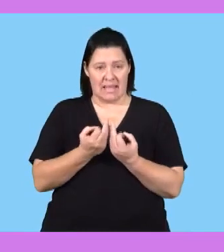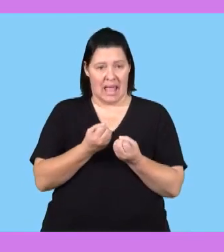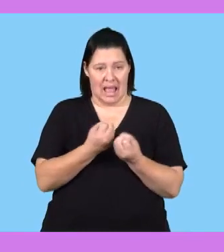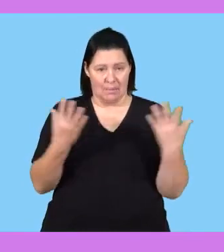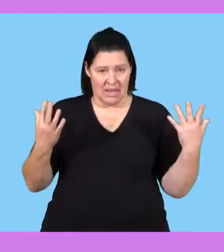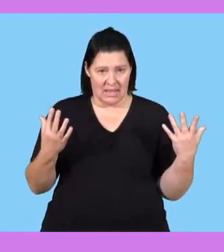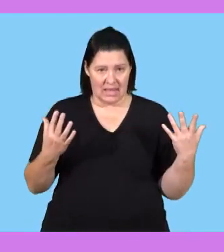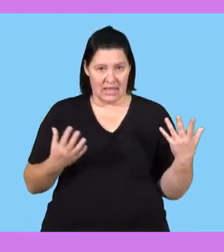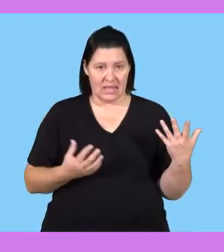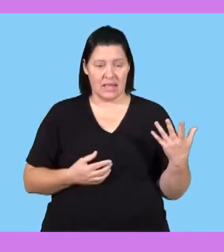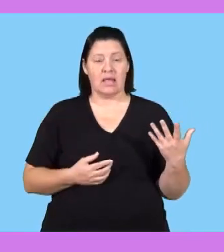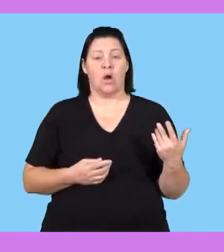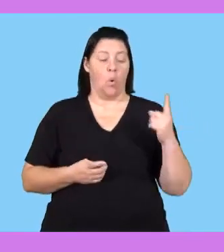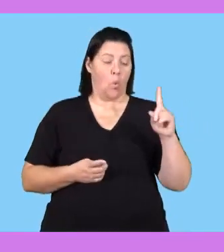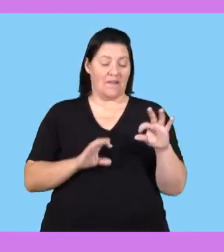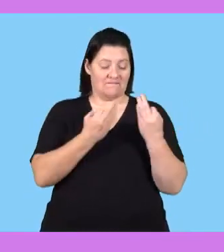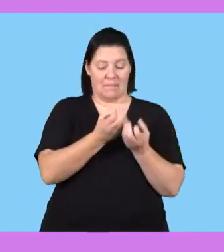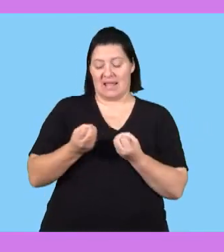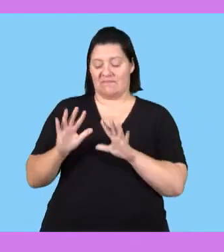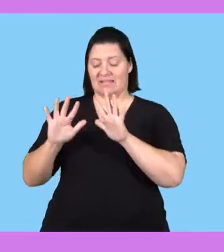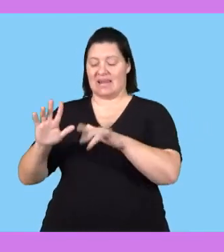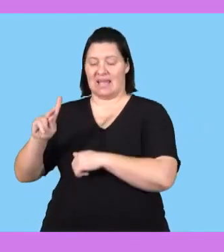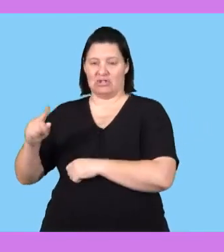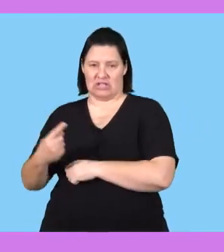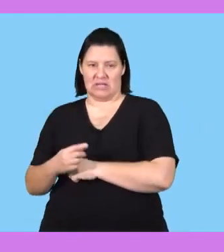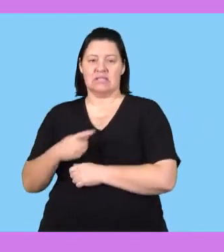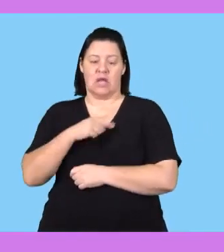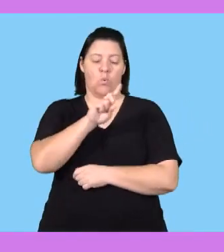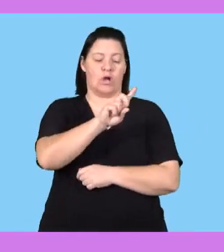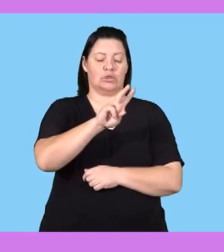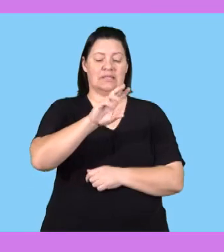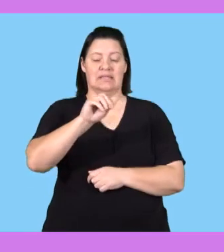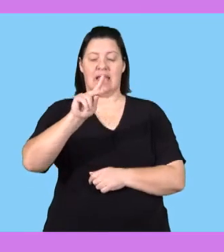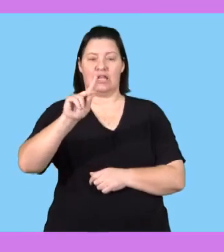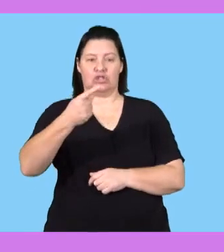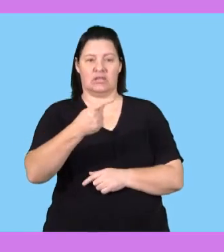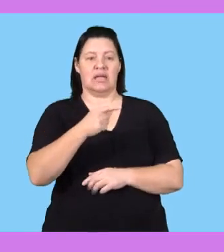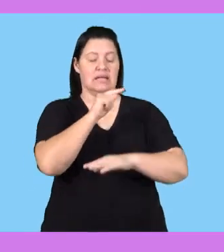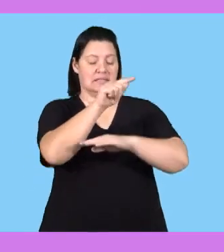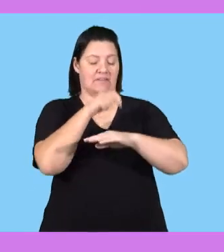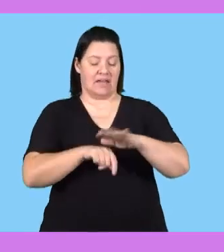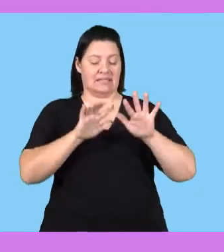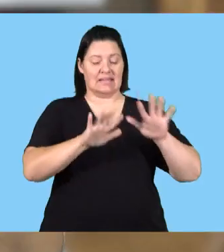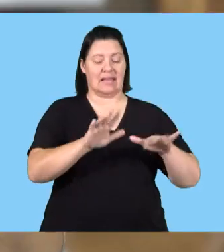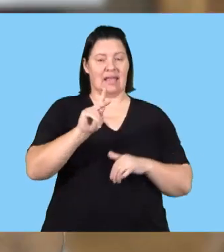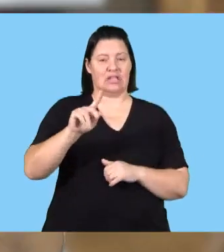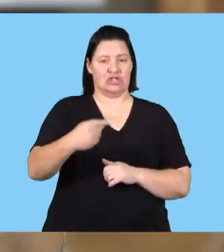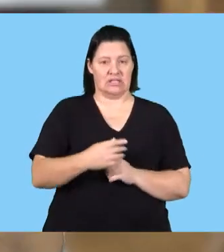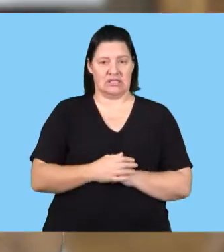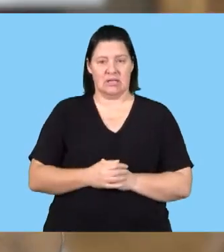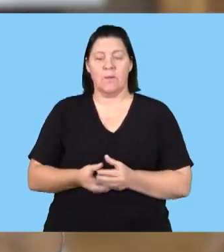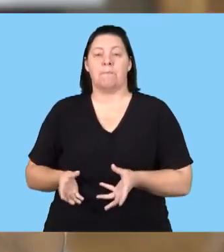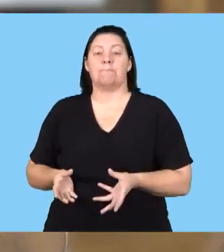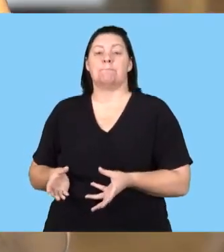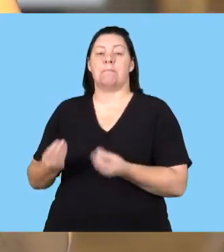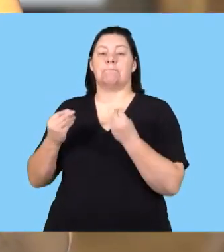of families needed to donate 120 kilograms, we can as well say 120 divide by